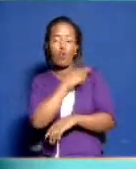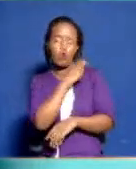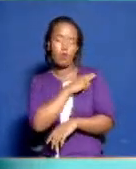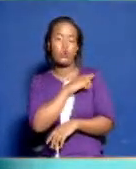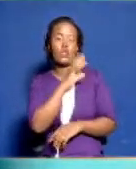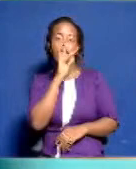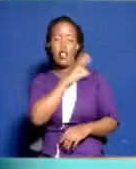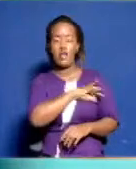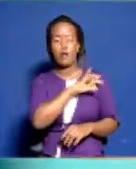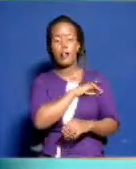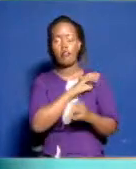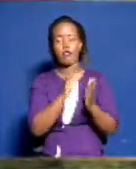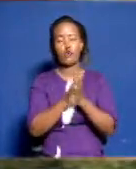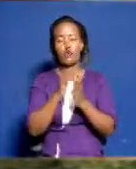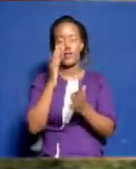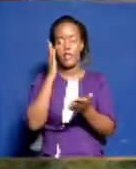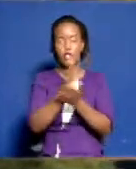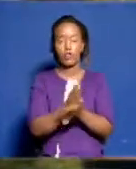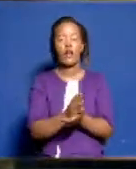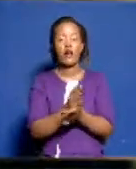with Pioneer Assurance.